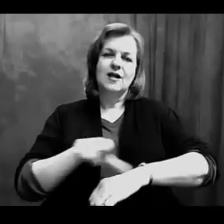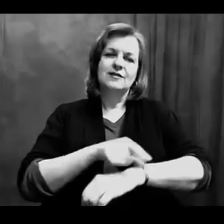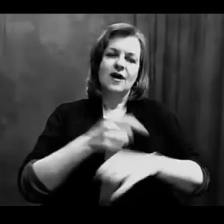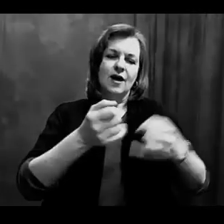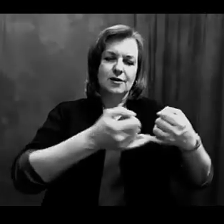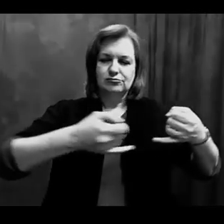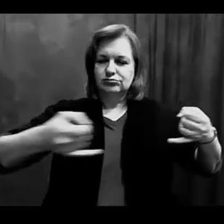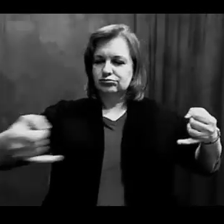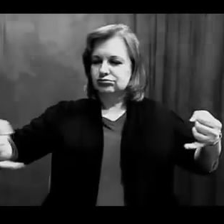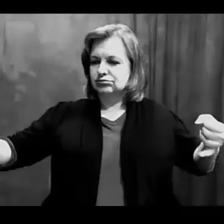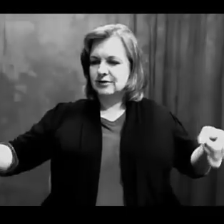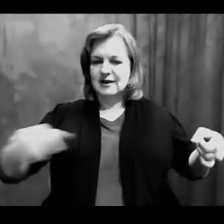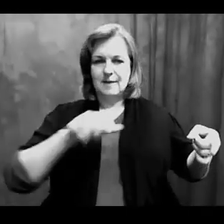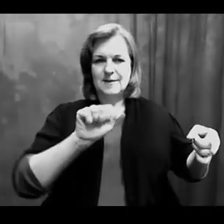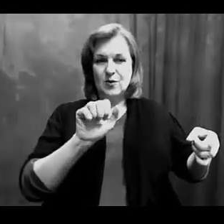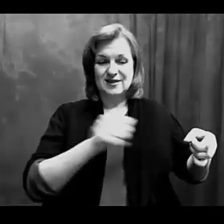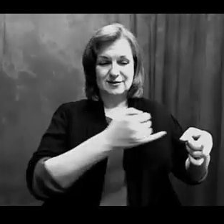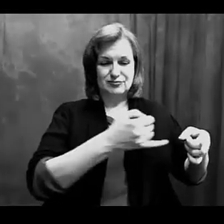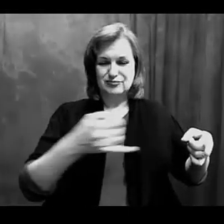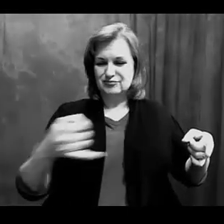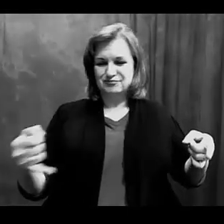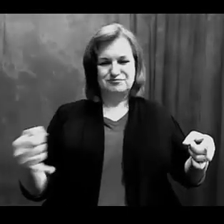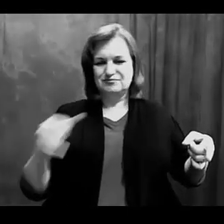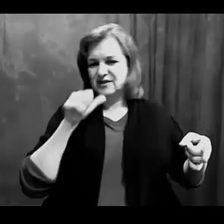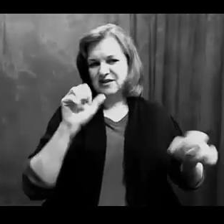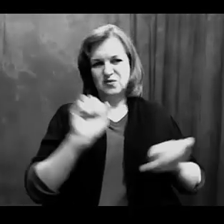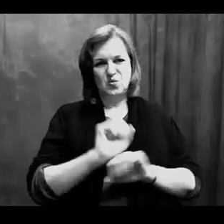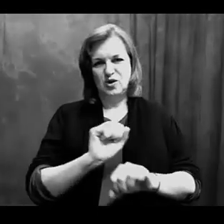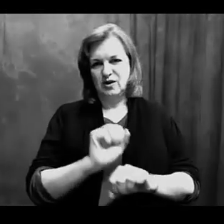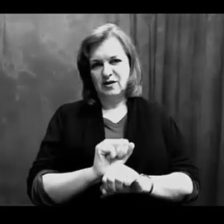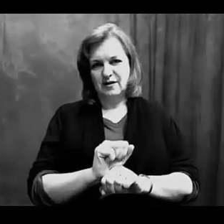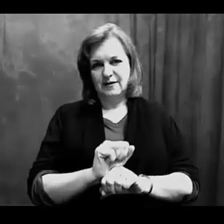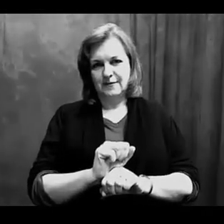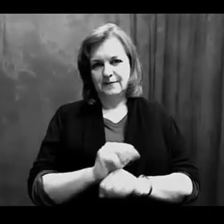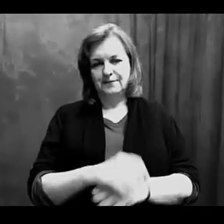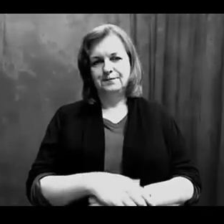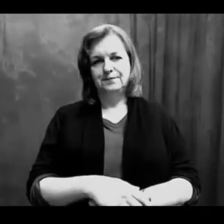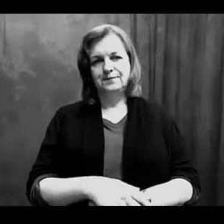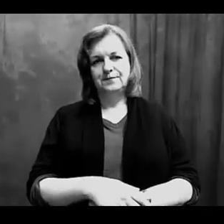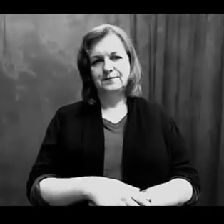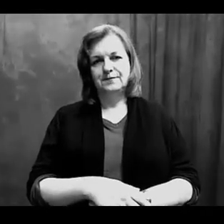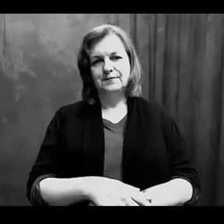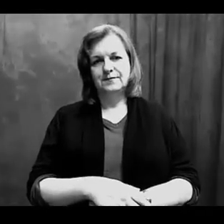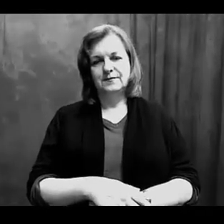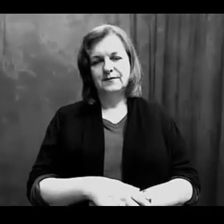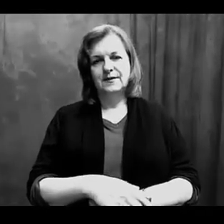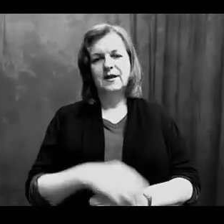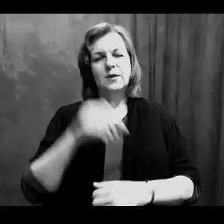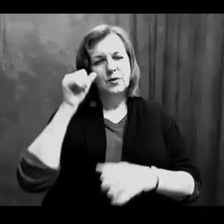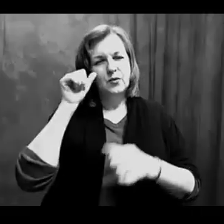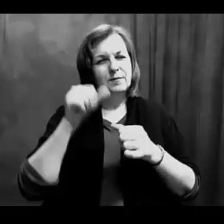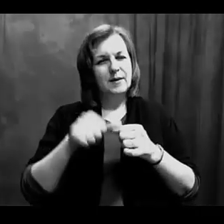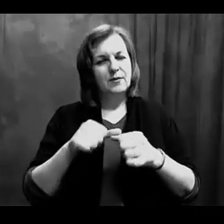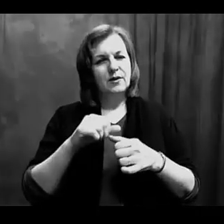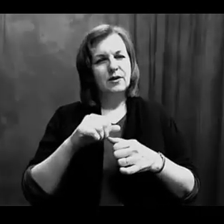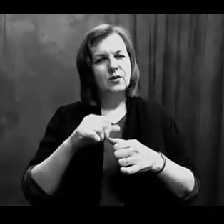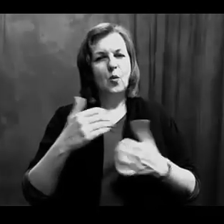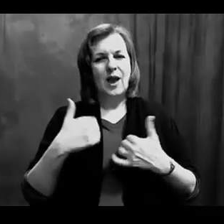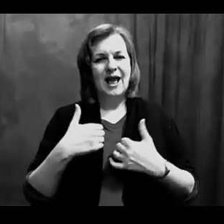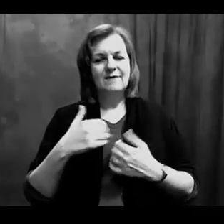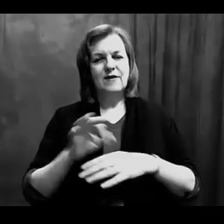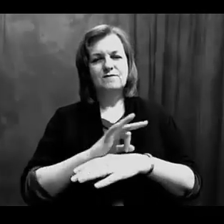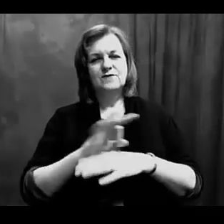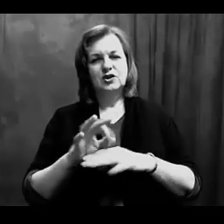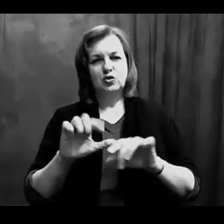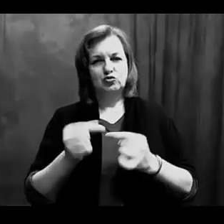has no function. A long line of amino acids isn't going to do anything for us. What we have to think about